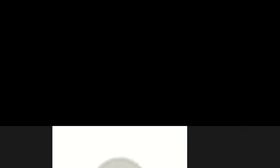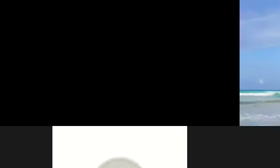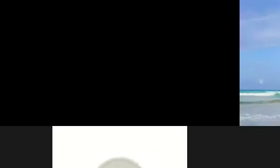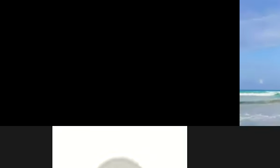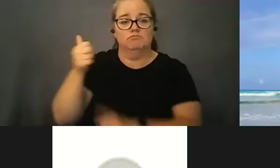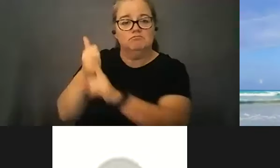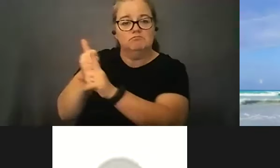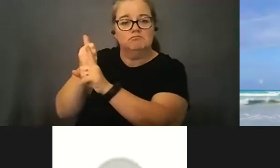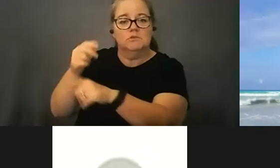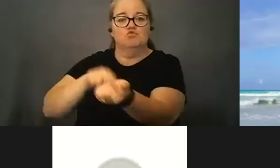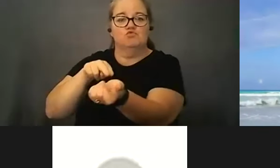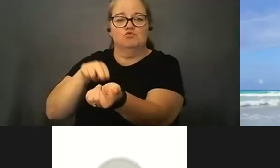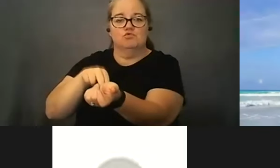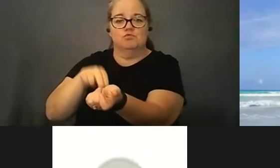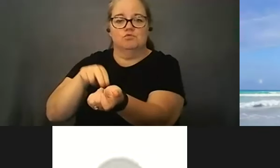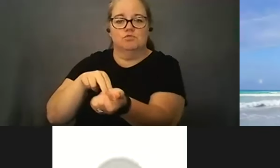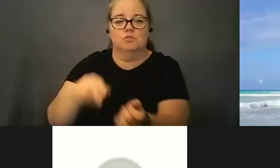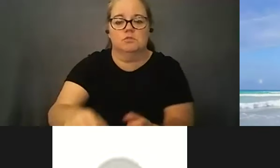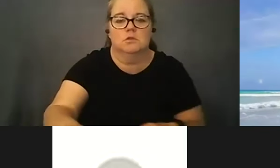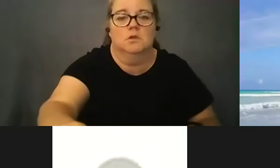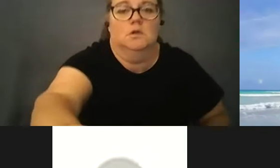be teaching your CPR workshop.